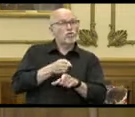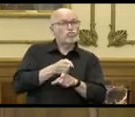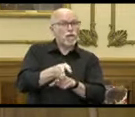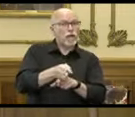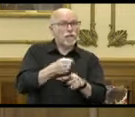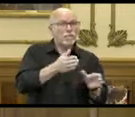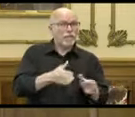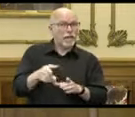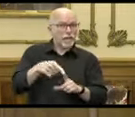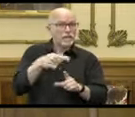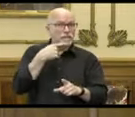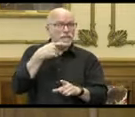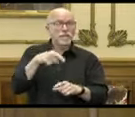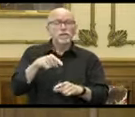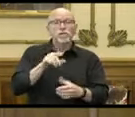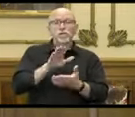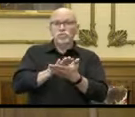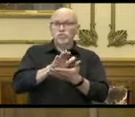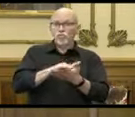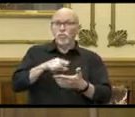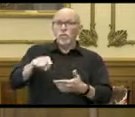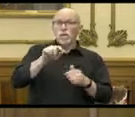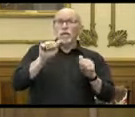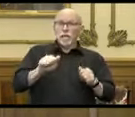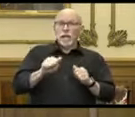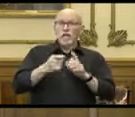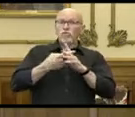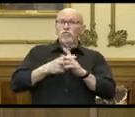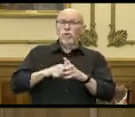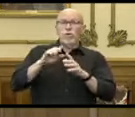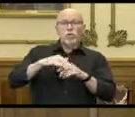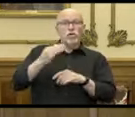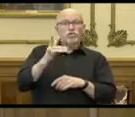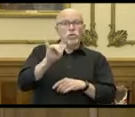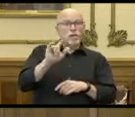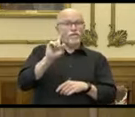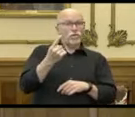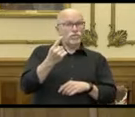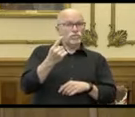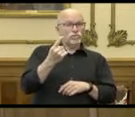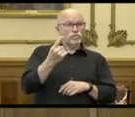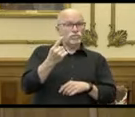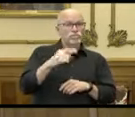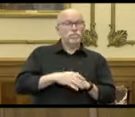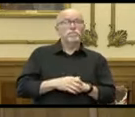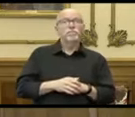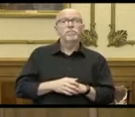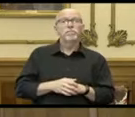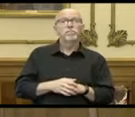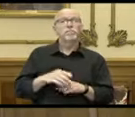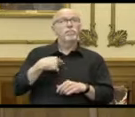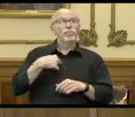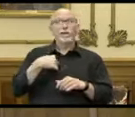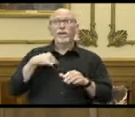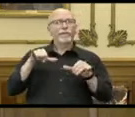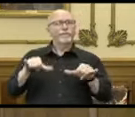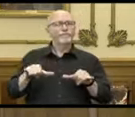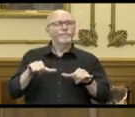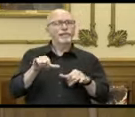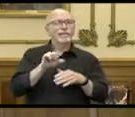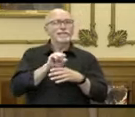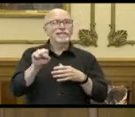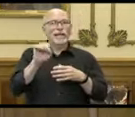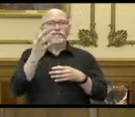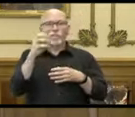states that schools may resume July 1. Staying in stage 4.5 for any